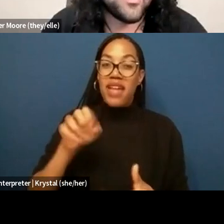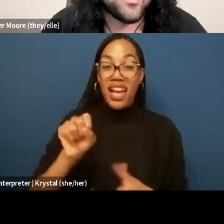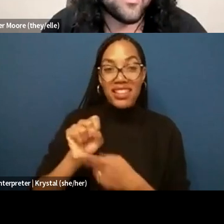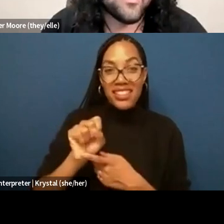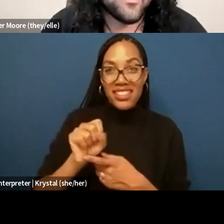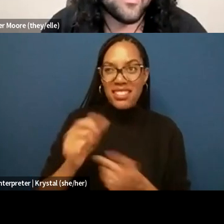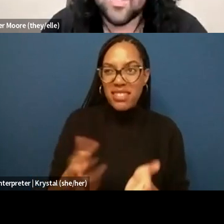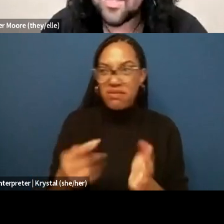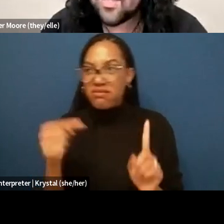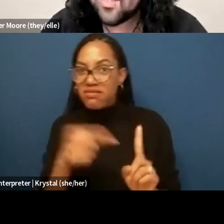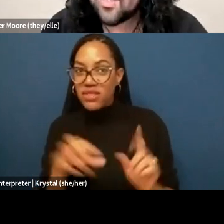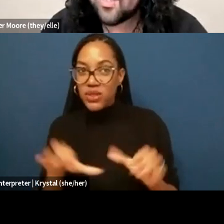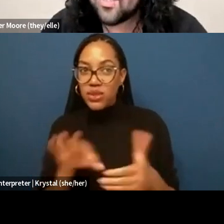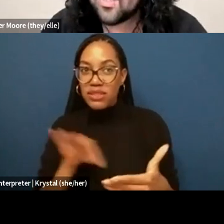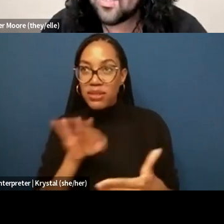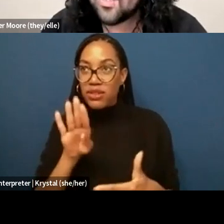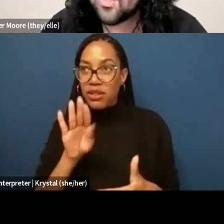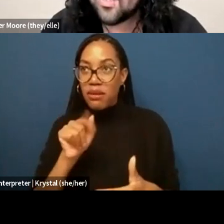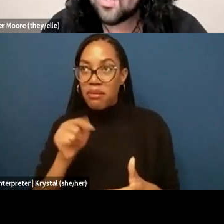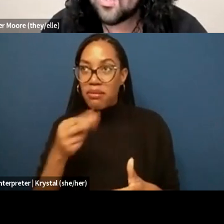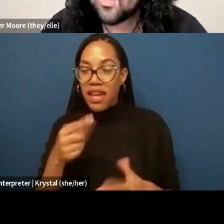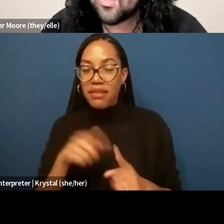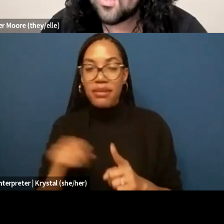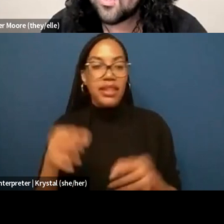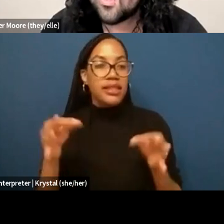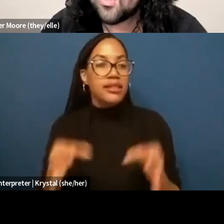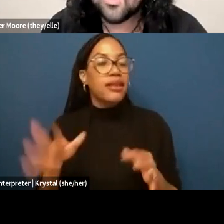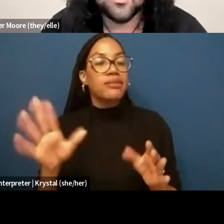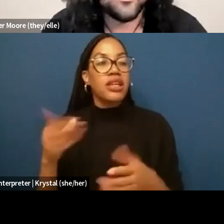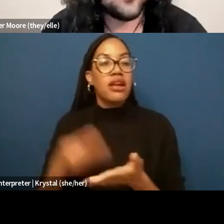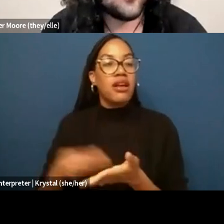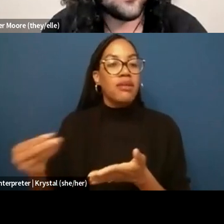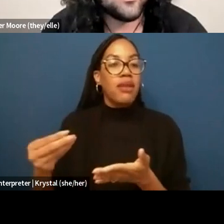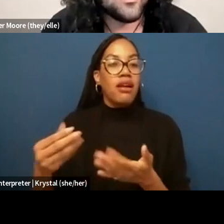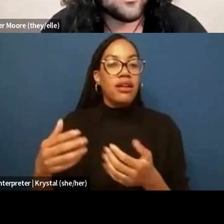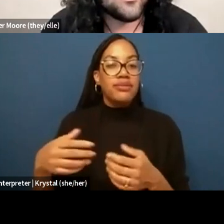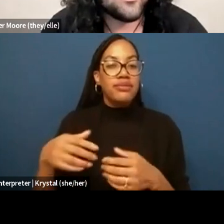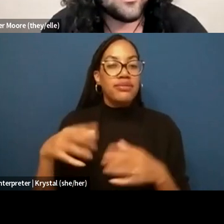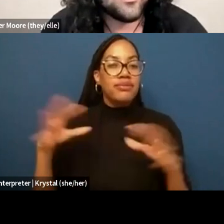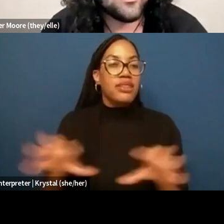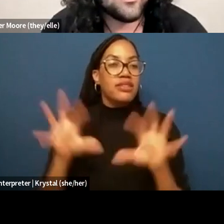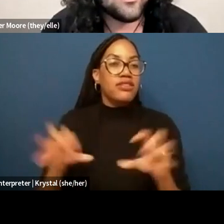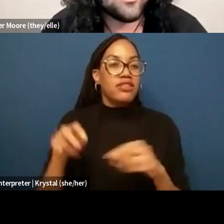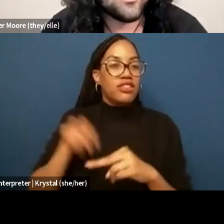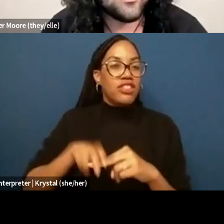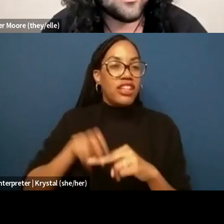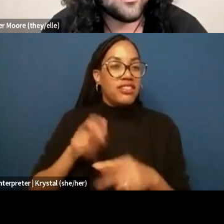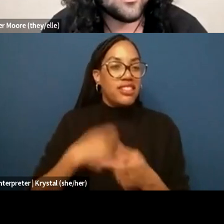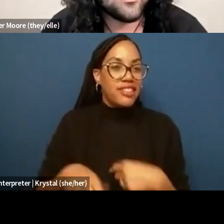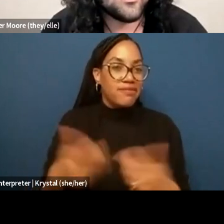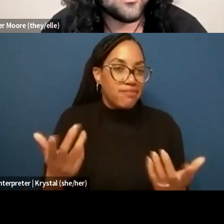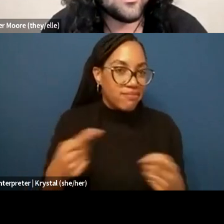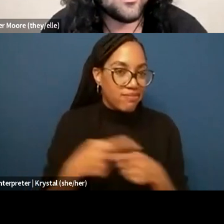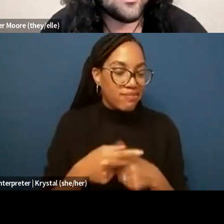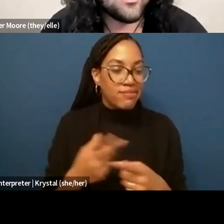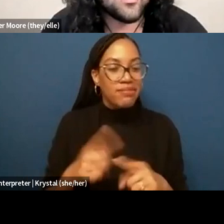that, you know, knowing the difference of folks' spiritual needs, by at least recognizing, sometimes we